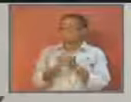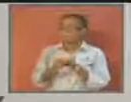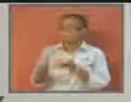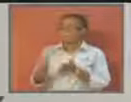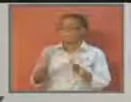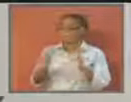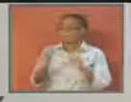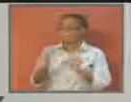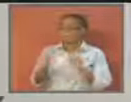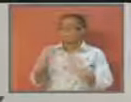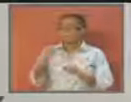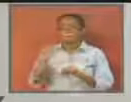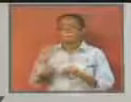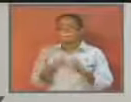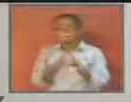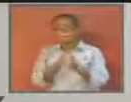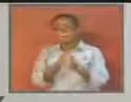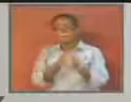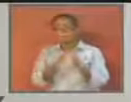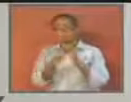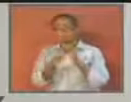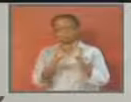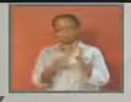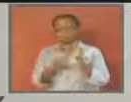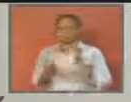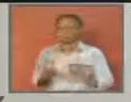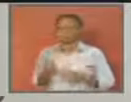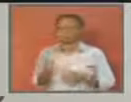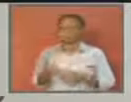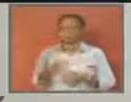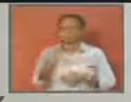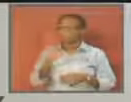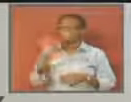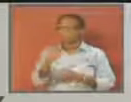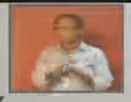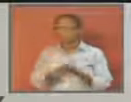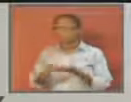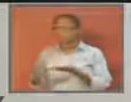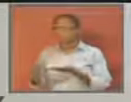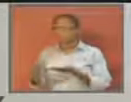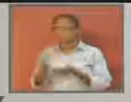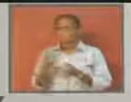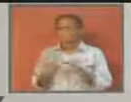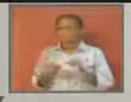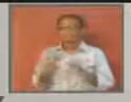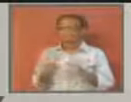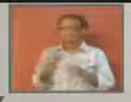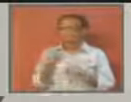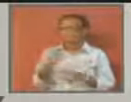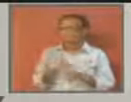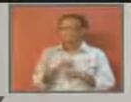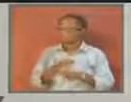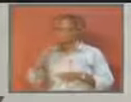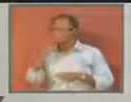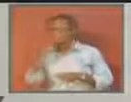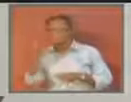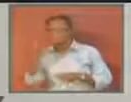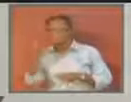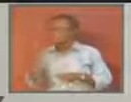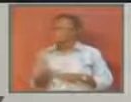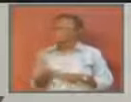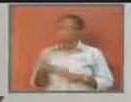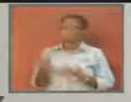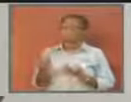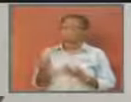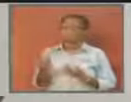adhere to that 8 to 9 week window if you have not received a call, but likely you will receive a call. We